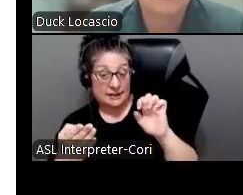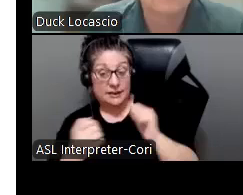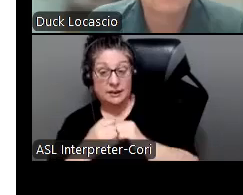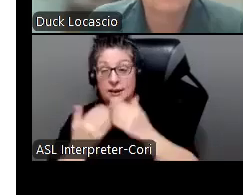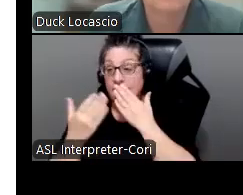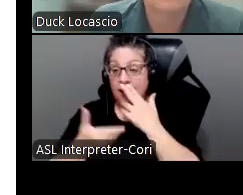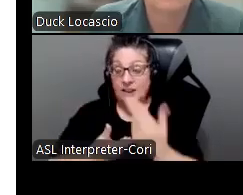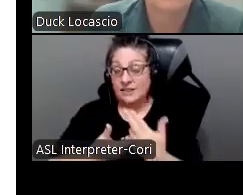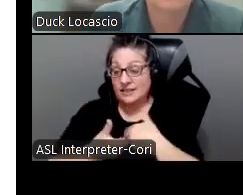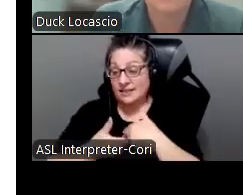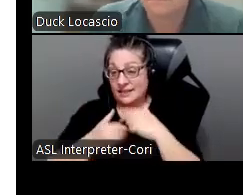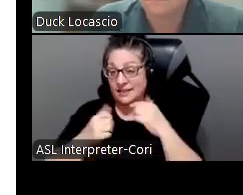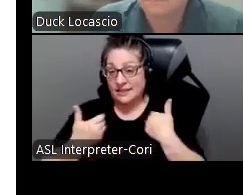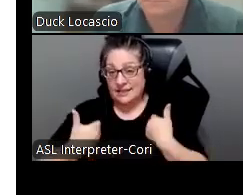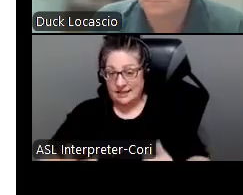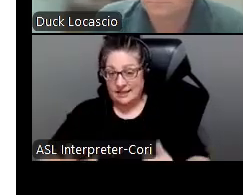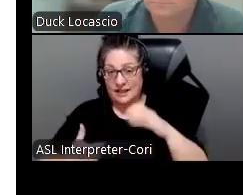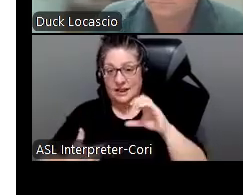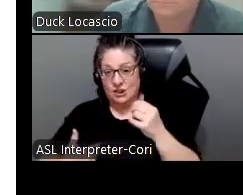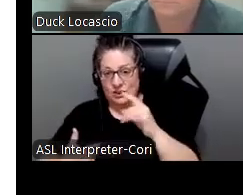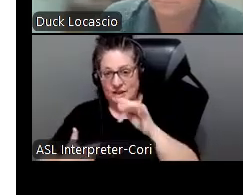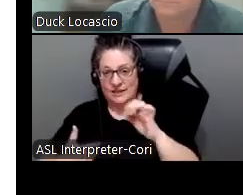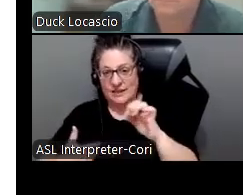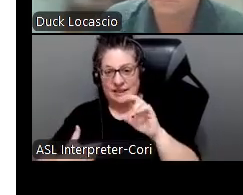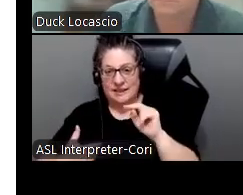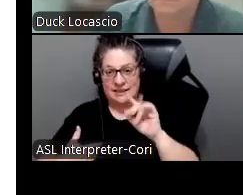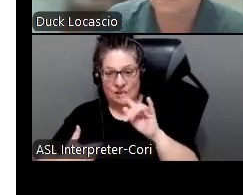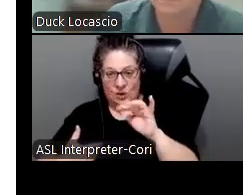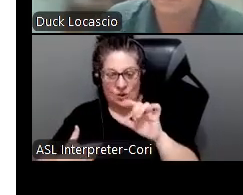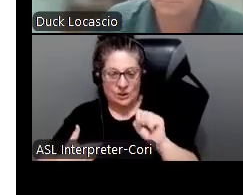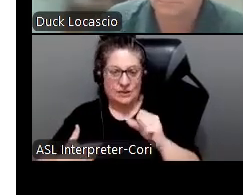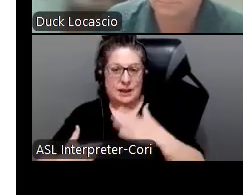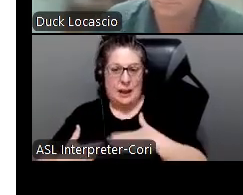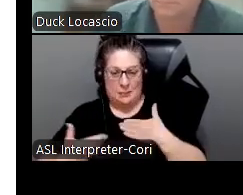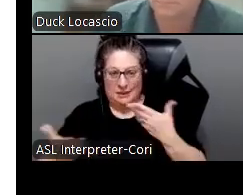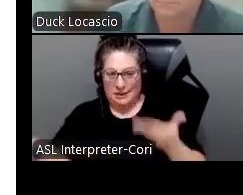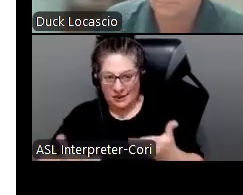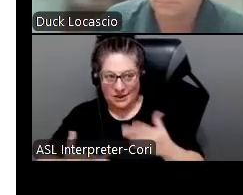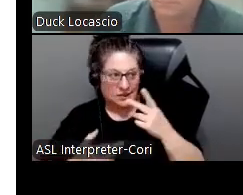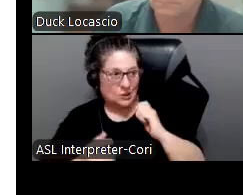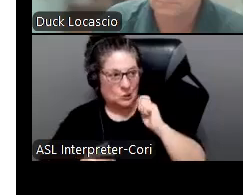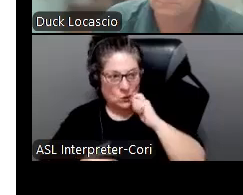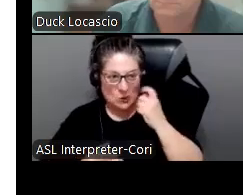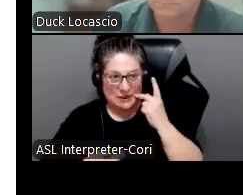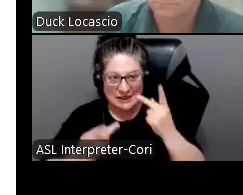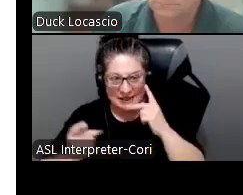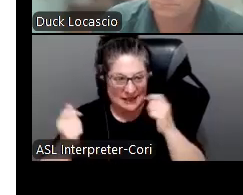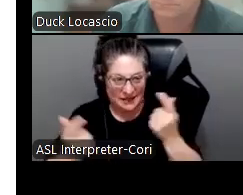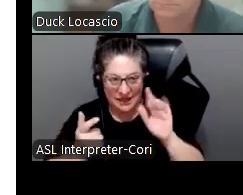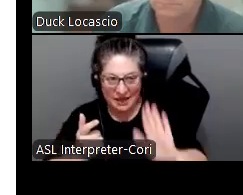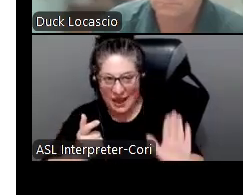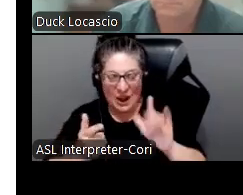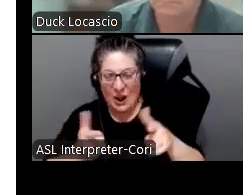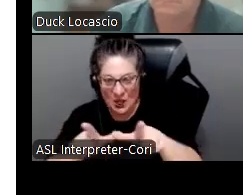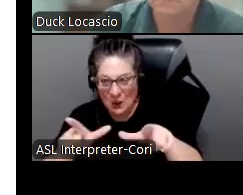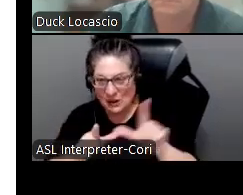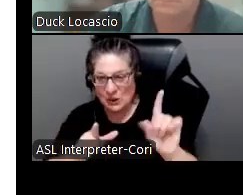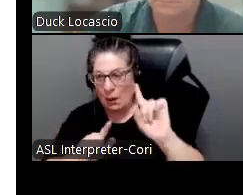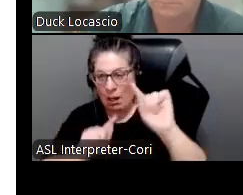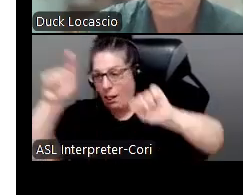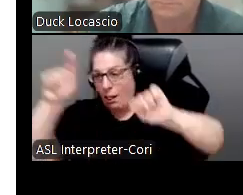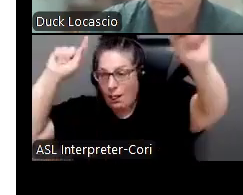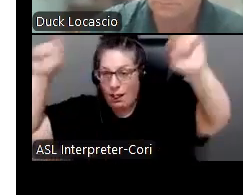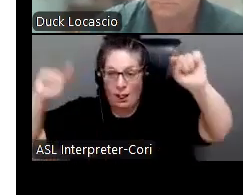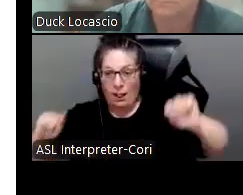Thanks for having me today. I'm Christie Nichols. Happy to be here. It's been really cool to see everyone chime in with their locations all over the